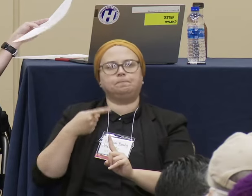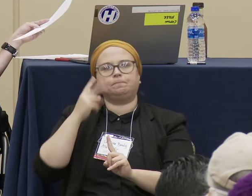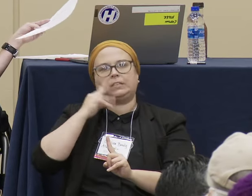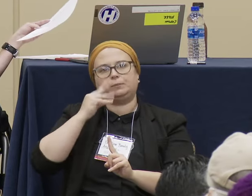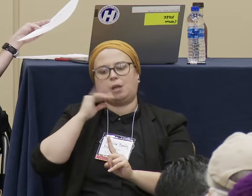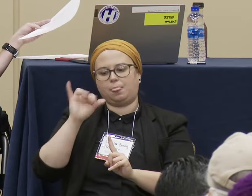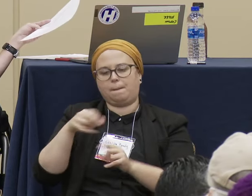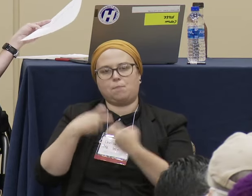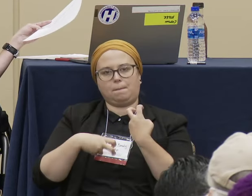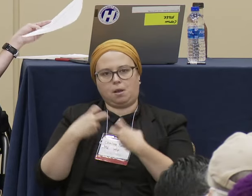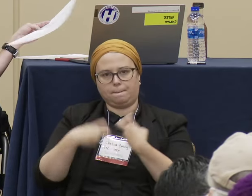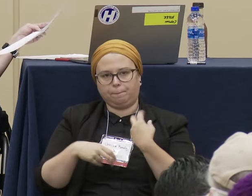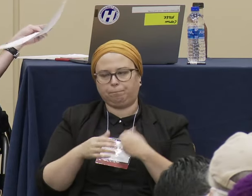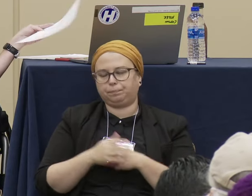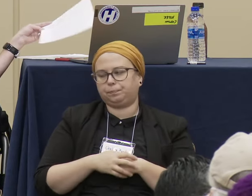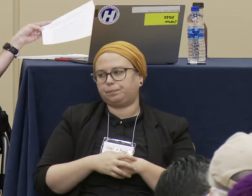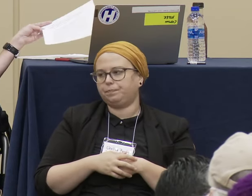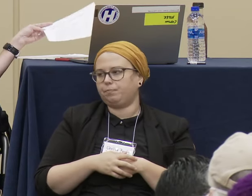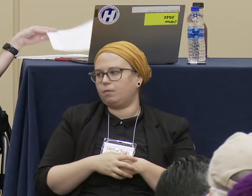Another thing,